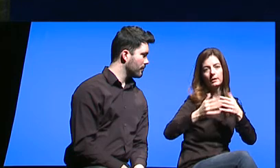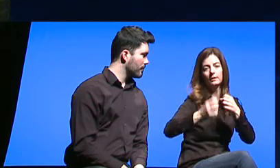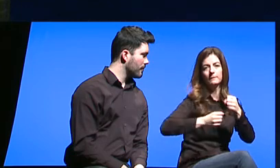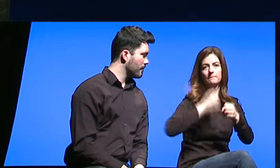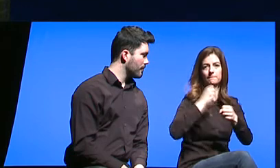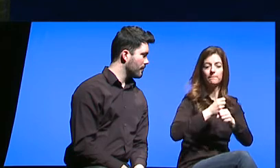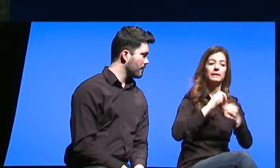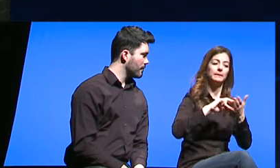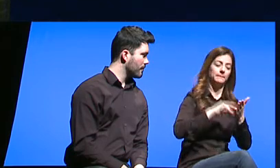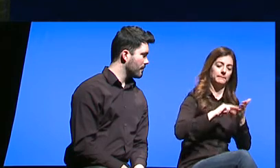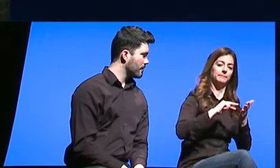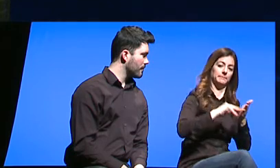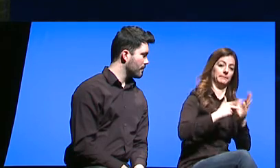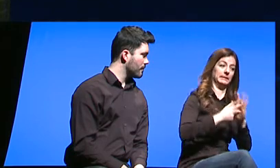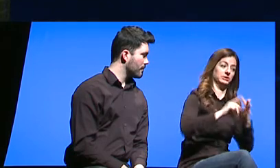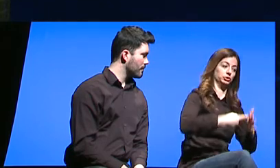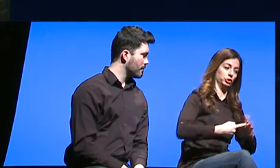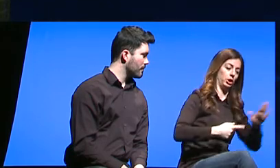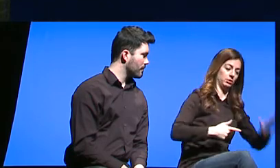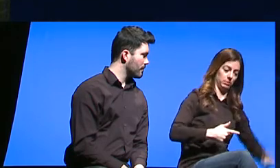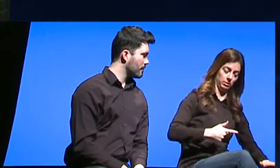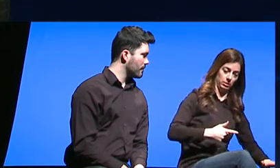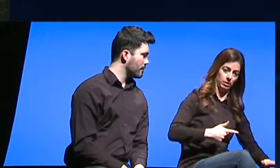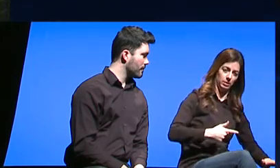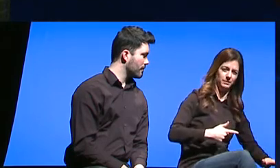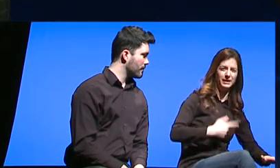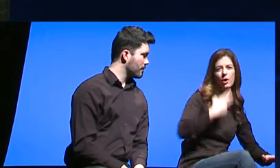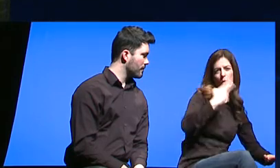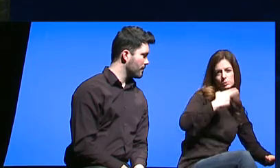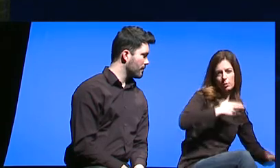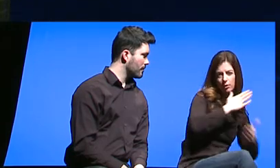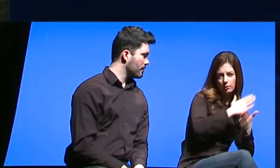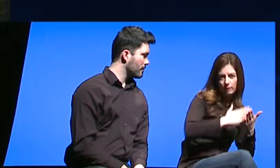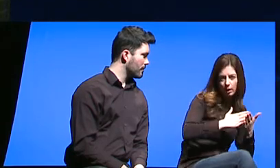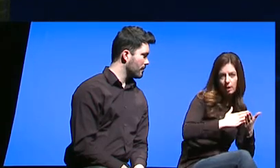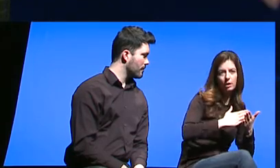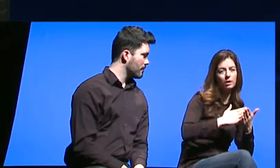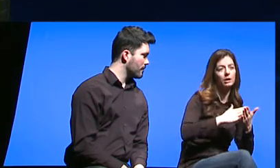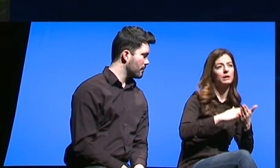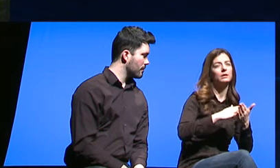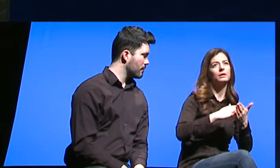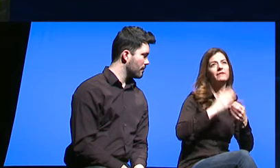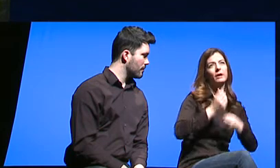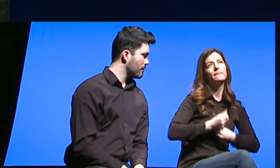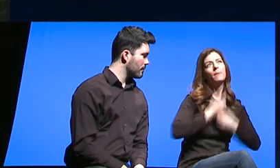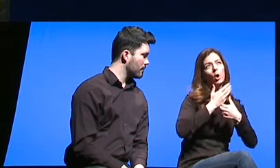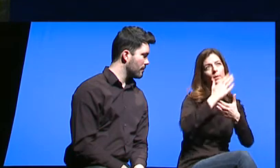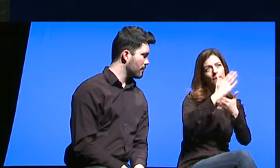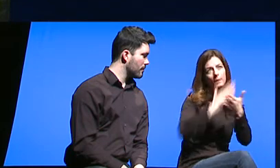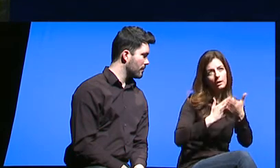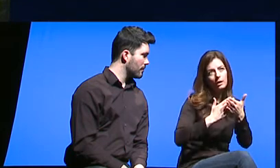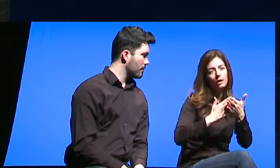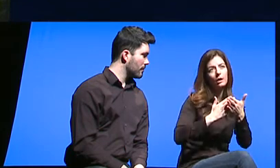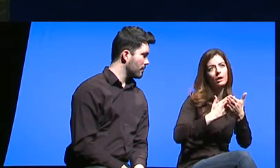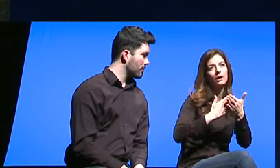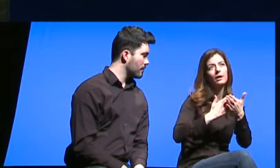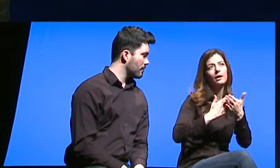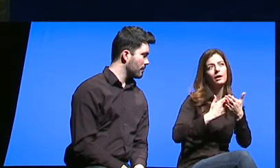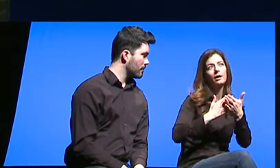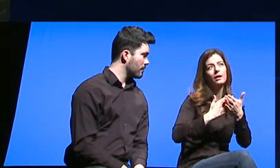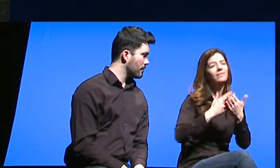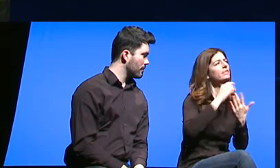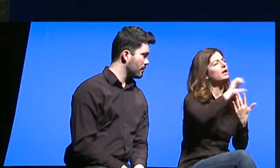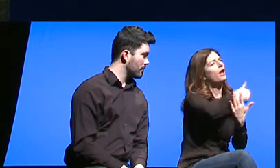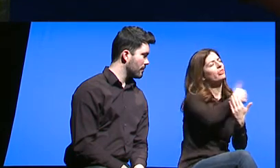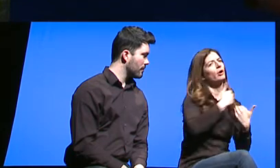They have you know, individual poems or other sections. We don't really do it in the show, but there's something we usually call the what do you think of section,